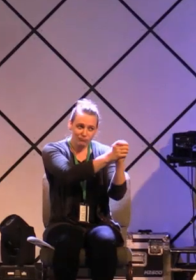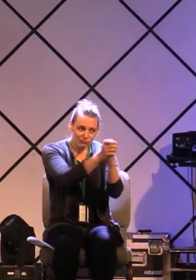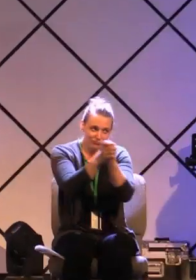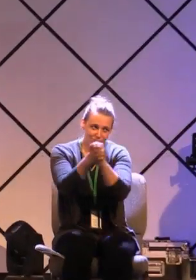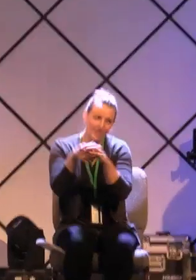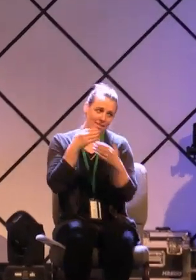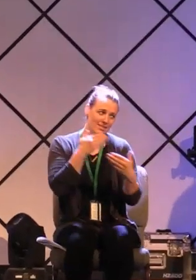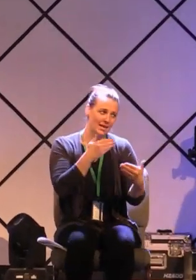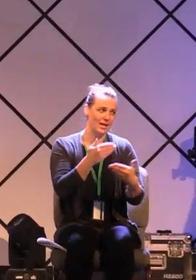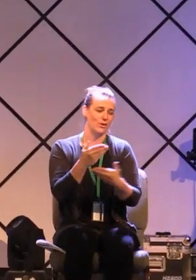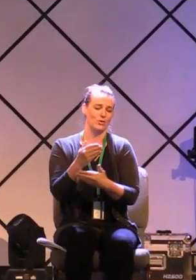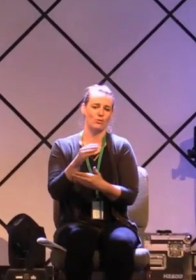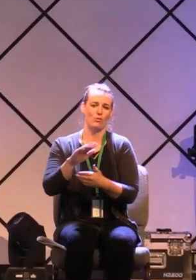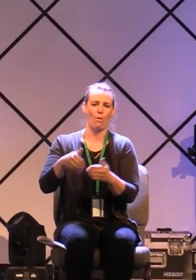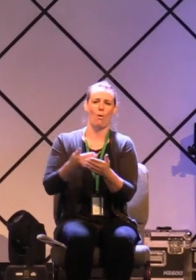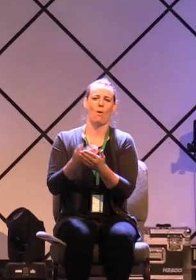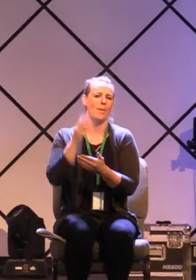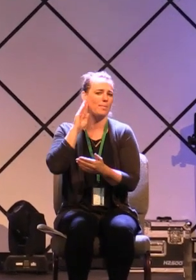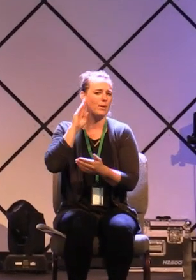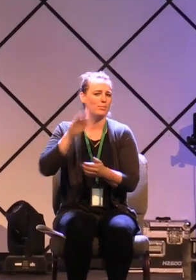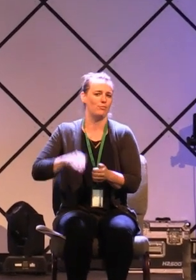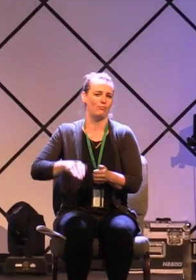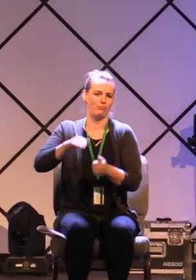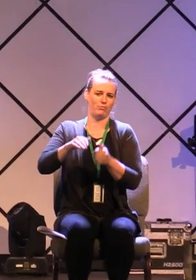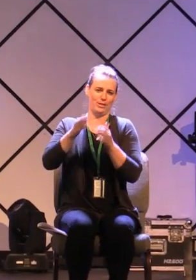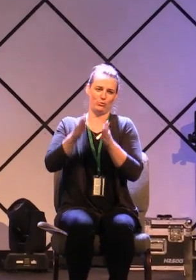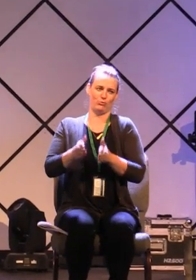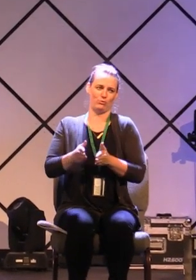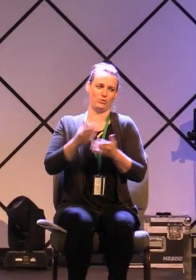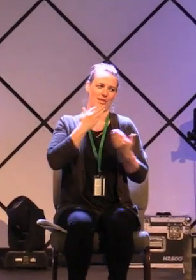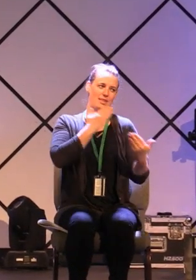Congratulations and thank you again, puppy raisers.